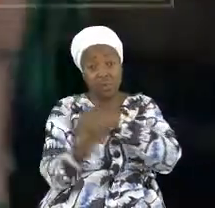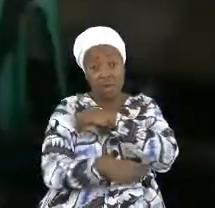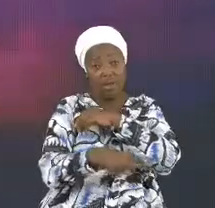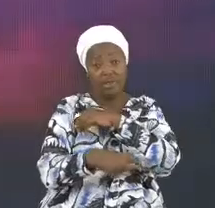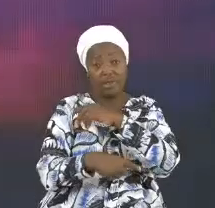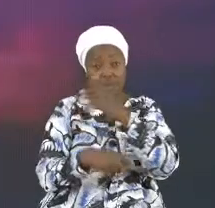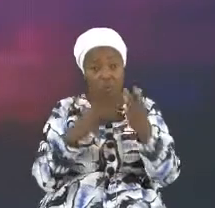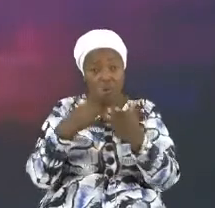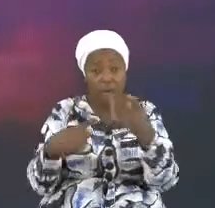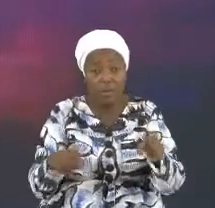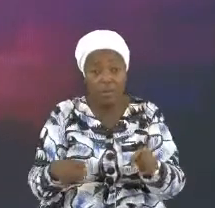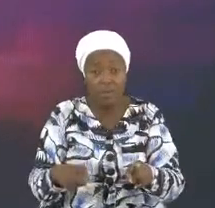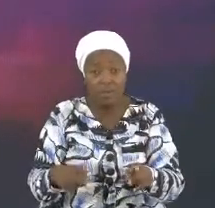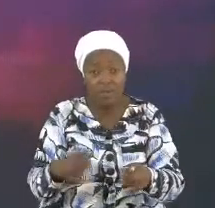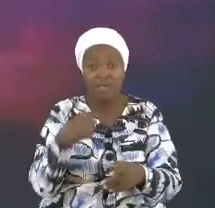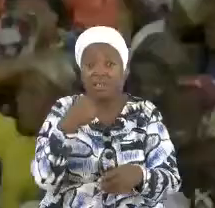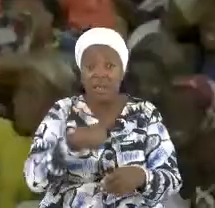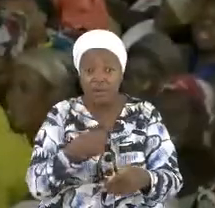tell me,